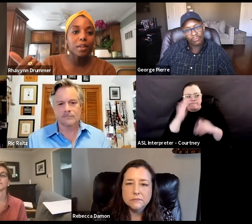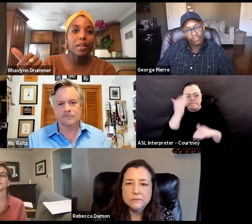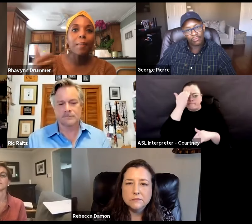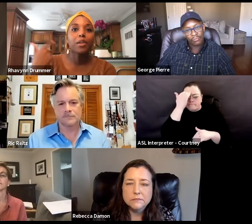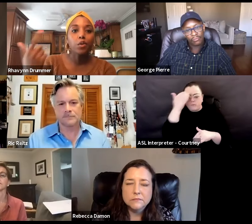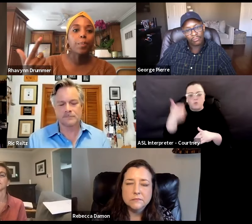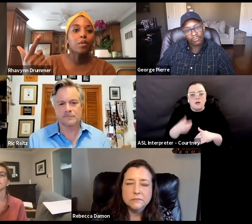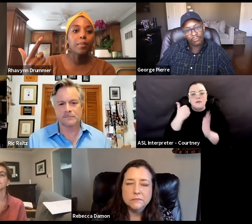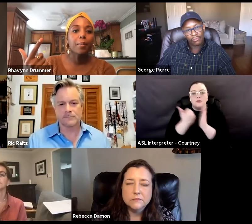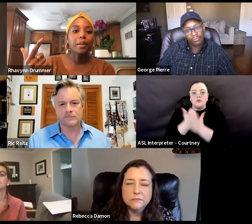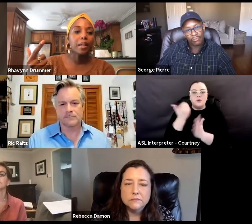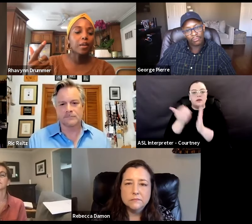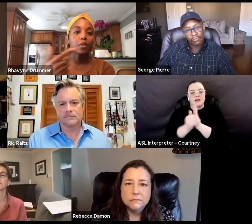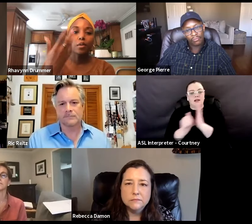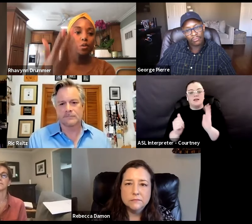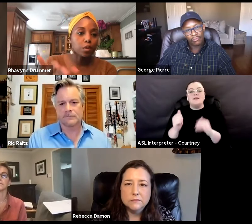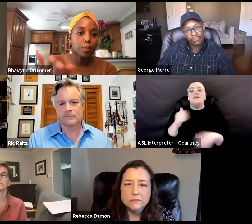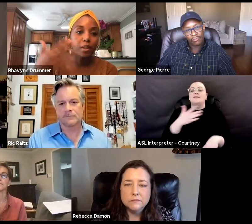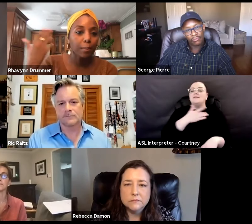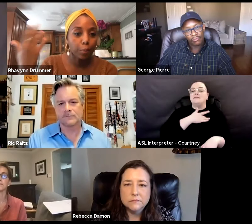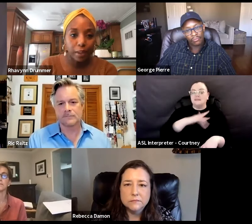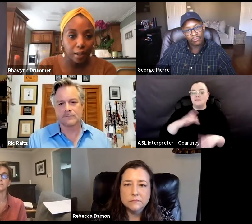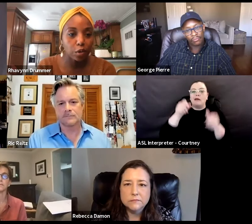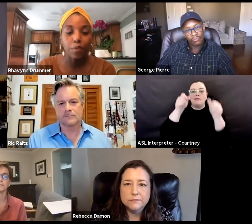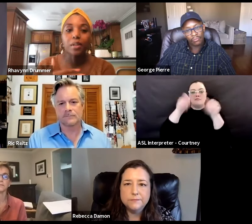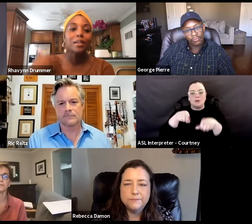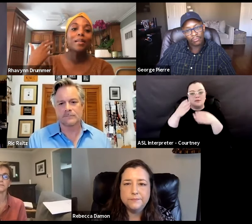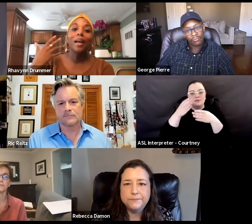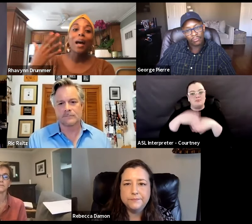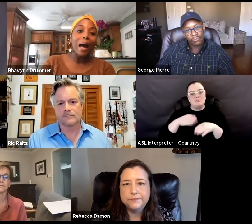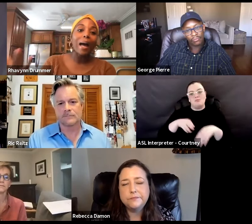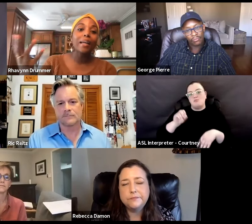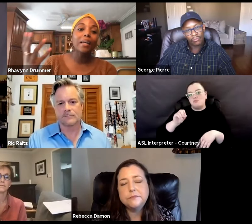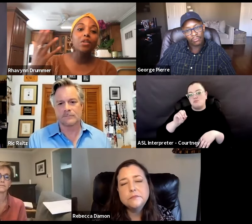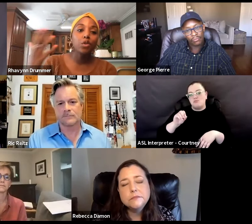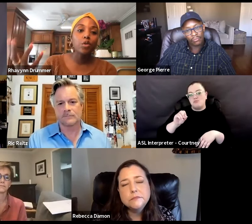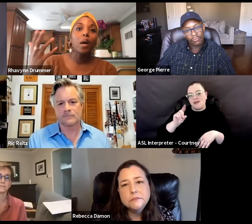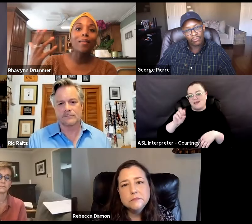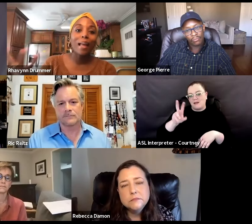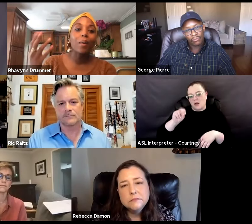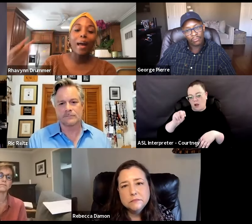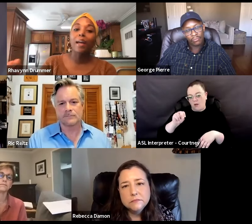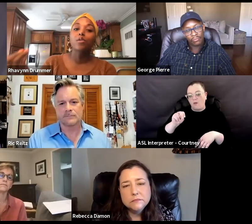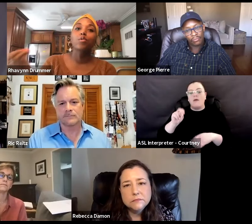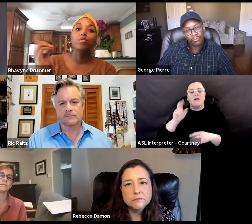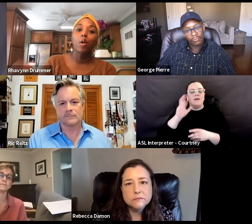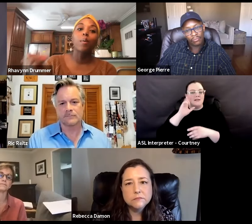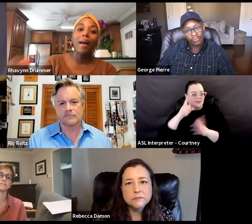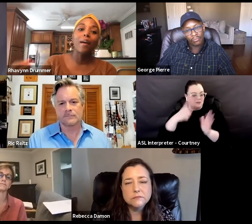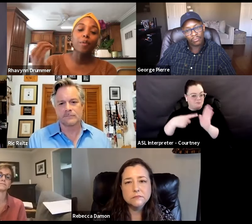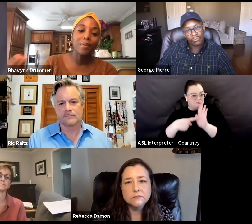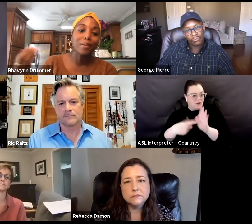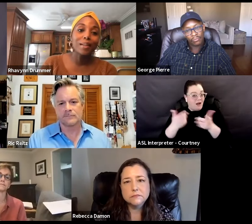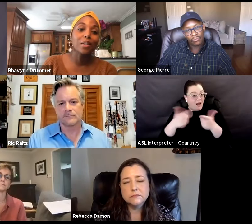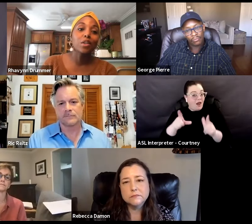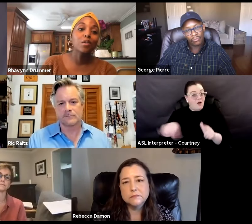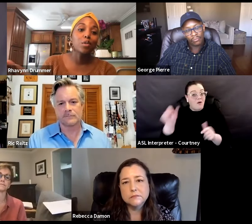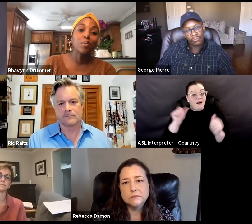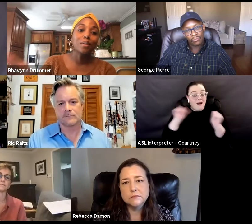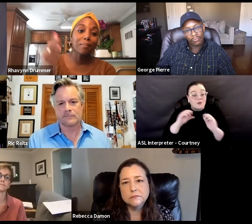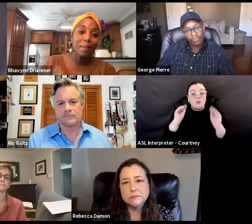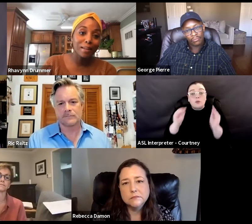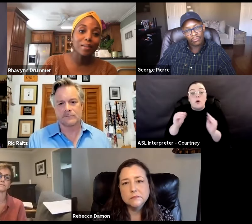Most of the time I do post my breakdowns on George Minton Breakdown Services. I do allow actors who don't have